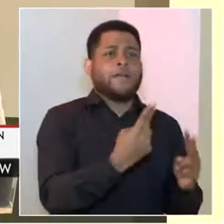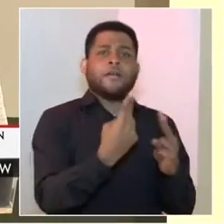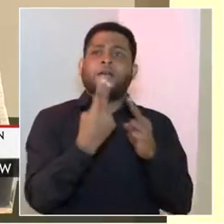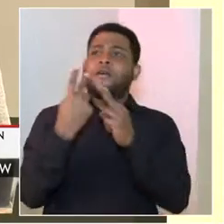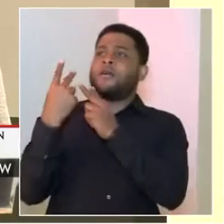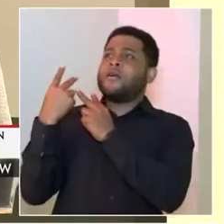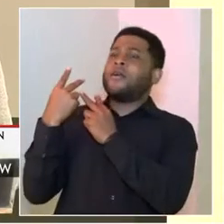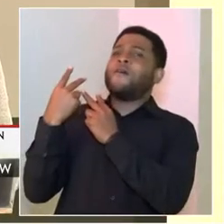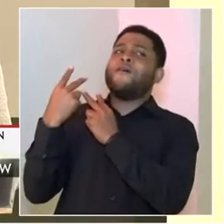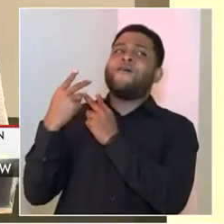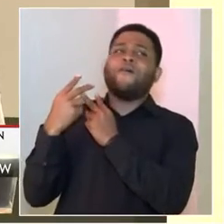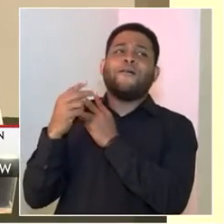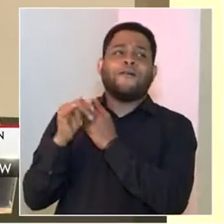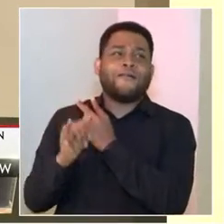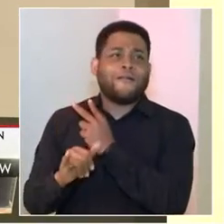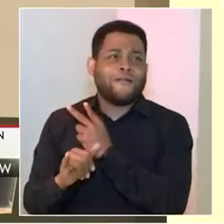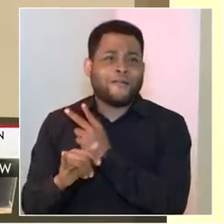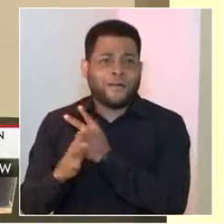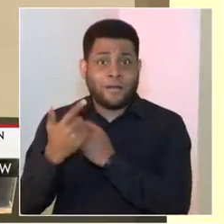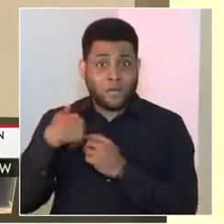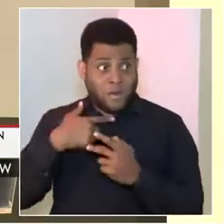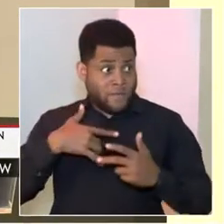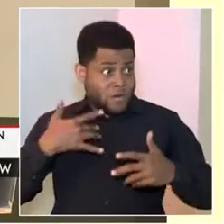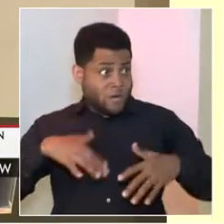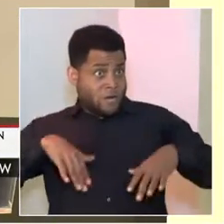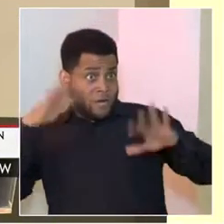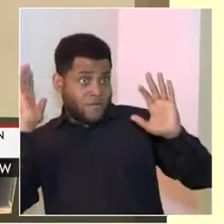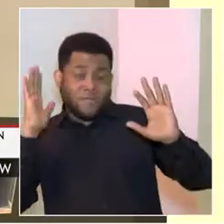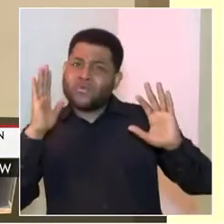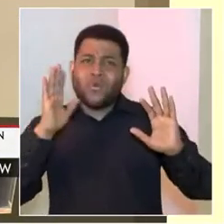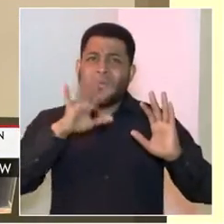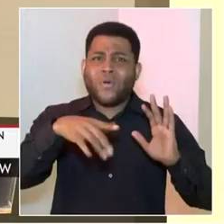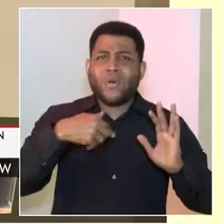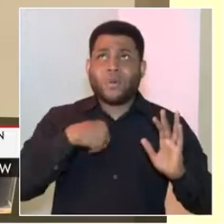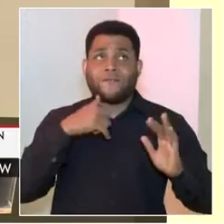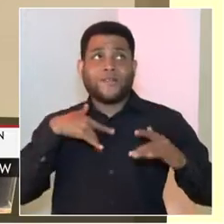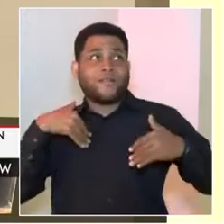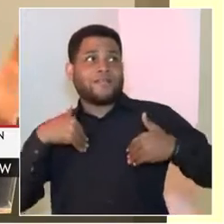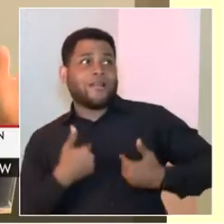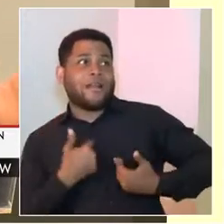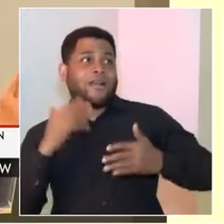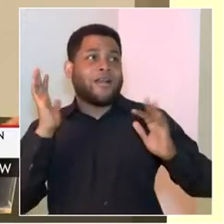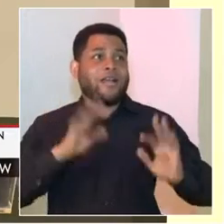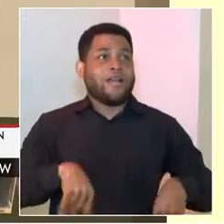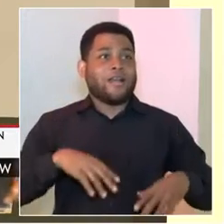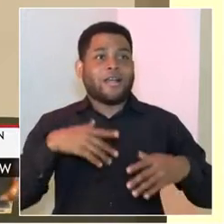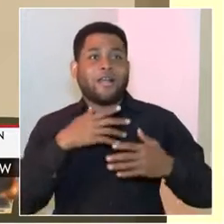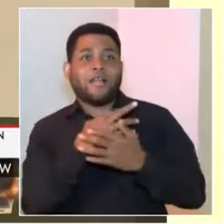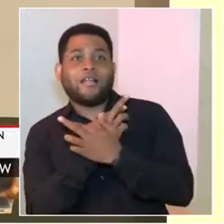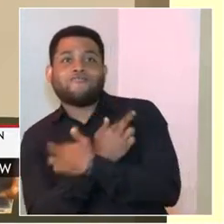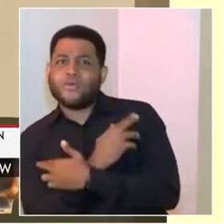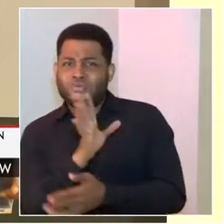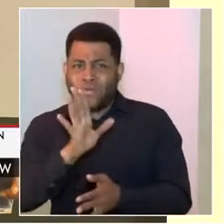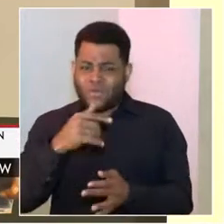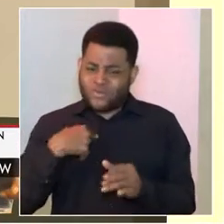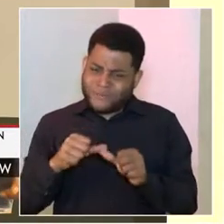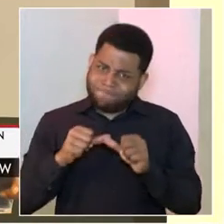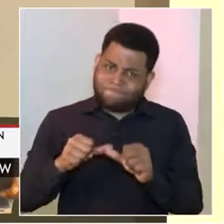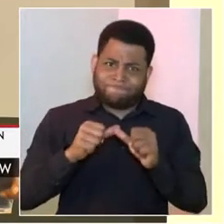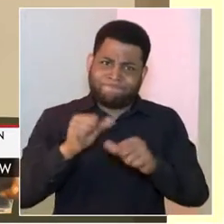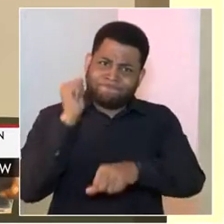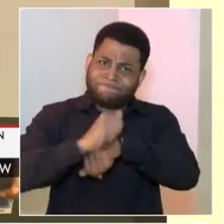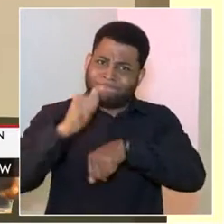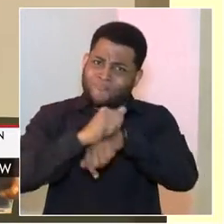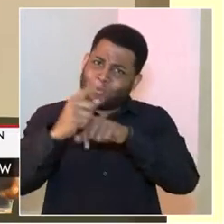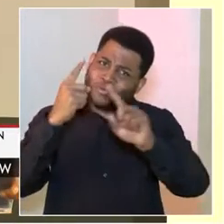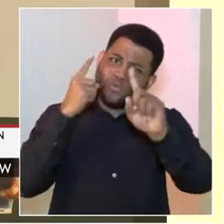growth. But it is time for us to tighten our belts and to think big. What I loved about the previous